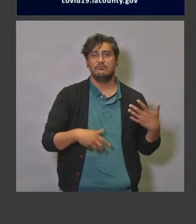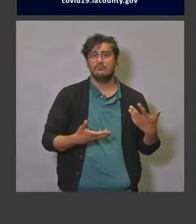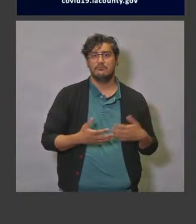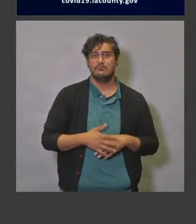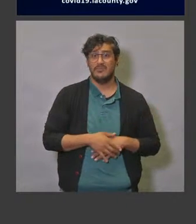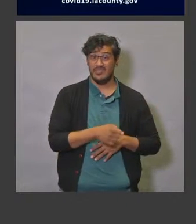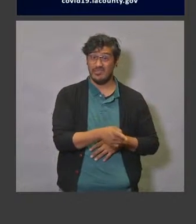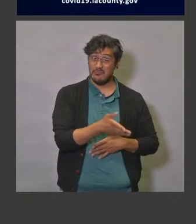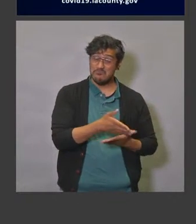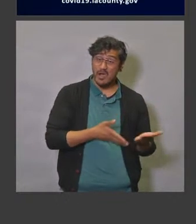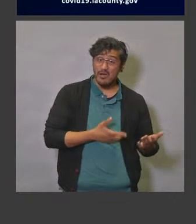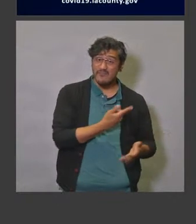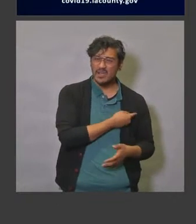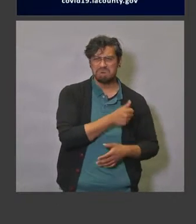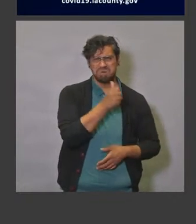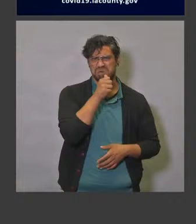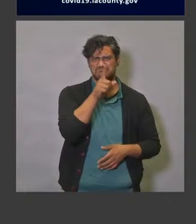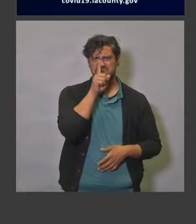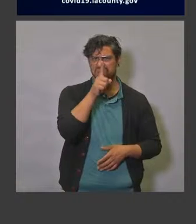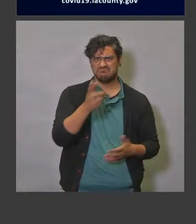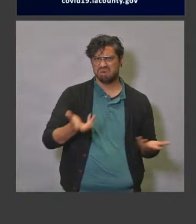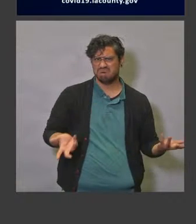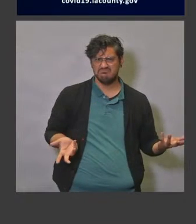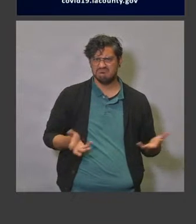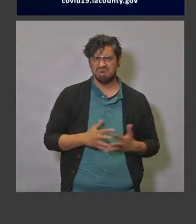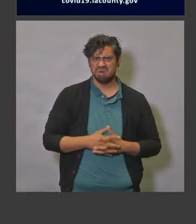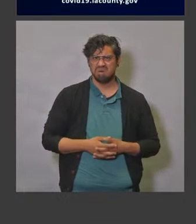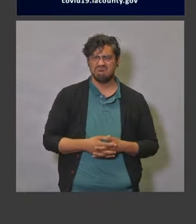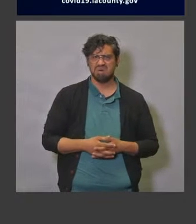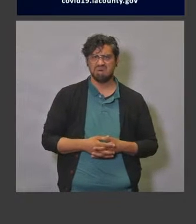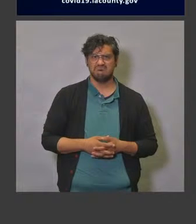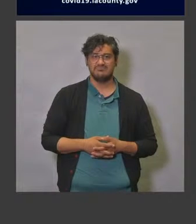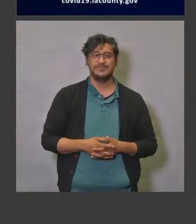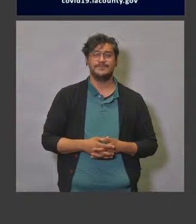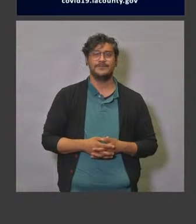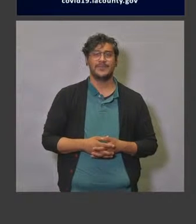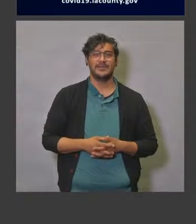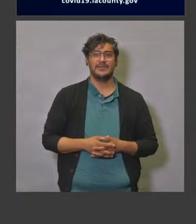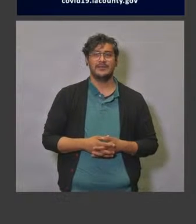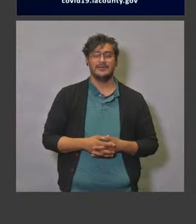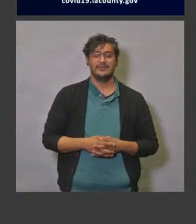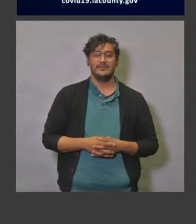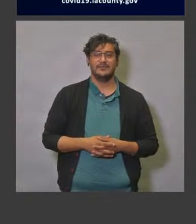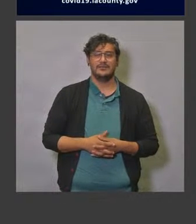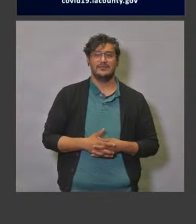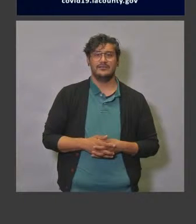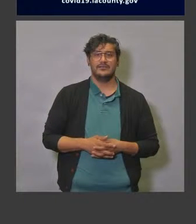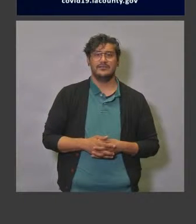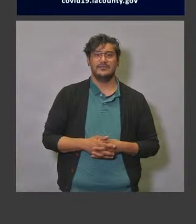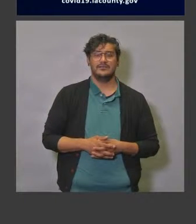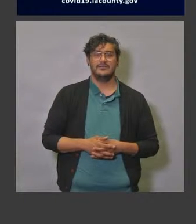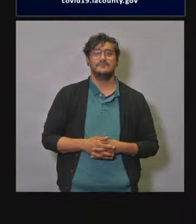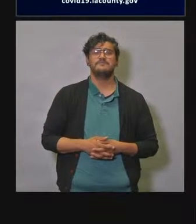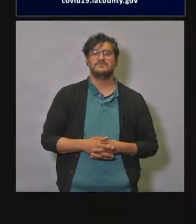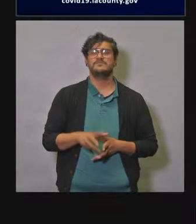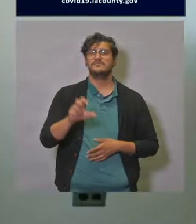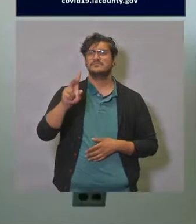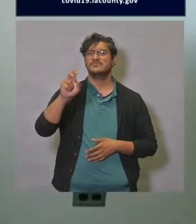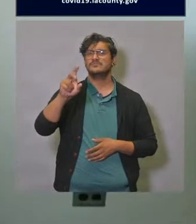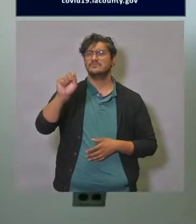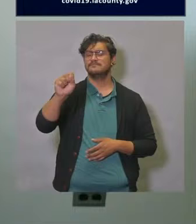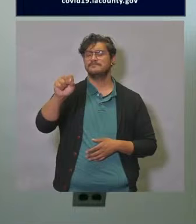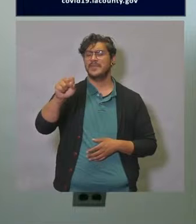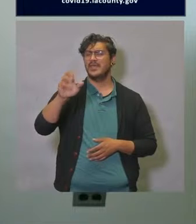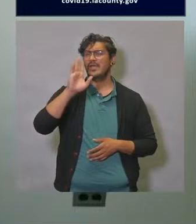partially vaccinated? Like, I'm not quite sure what to make of that. Thank you. Yeah. So let me just go to